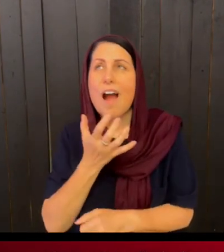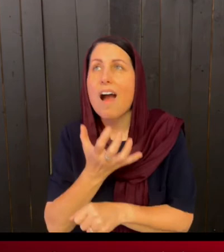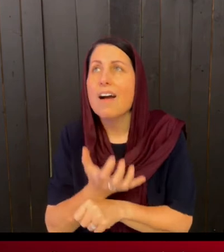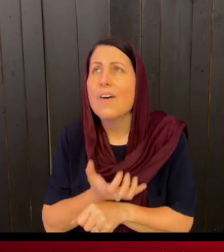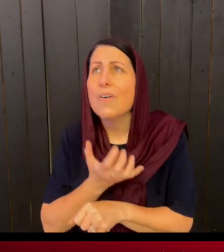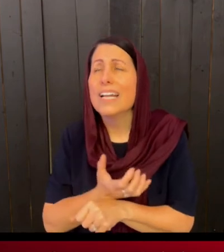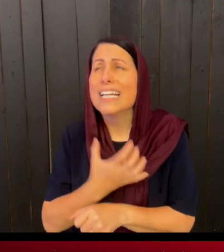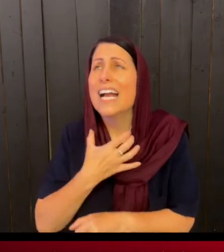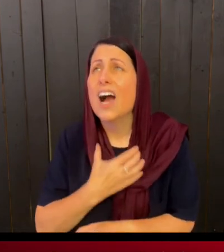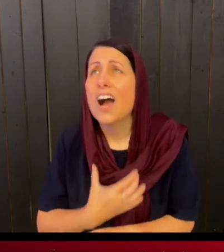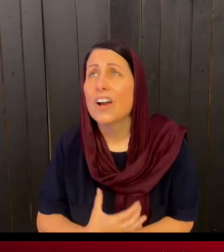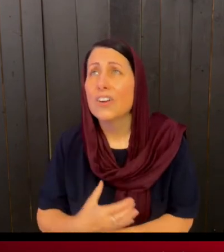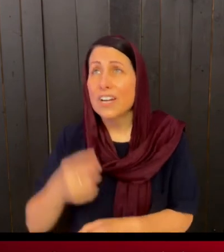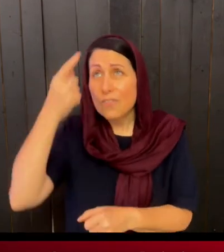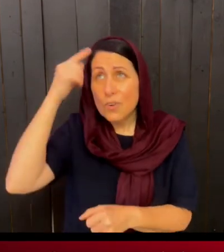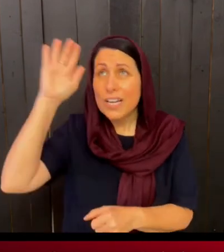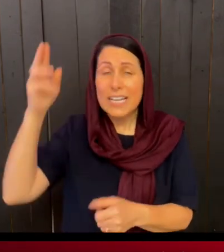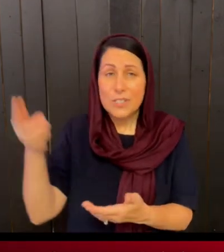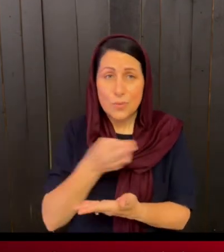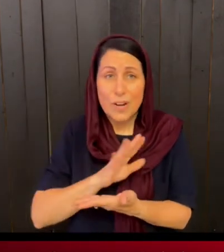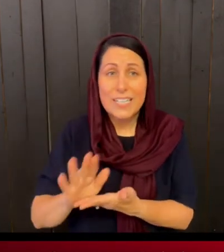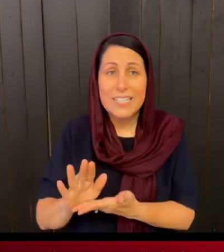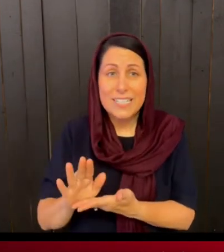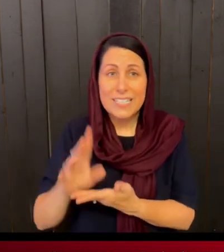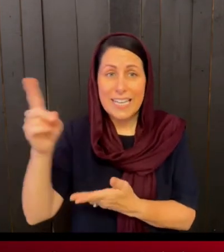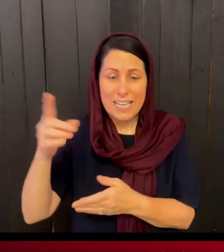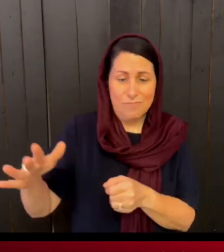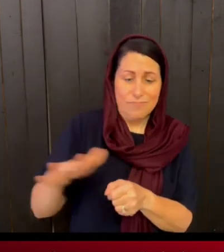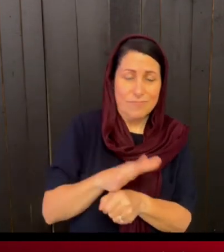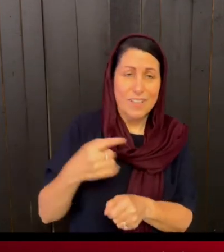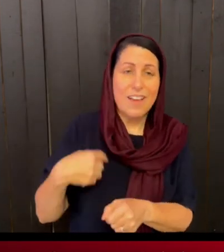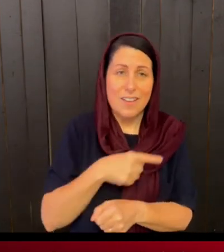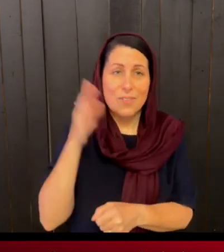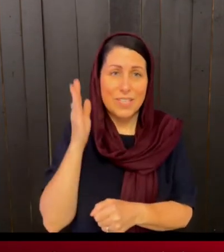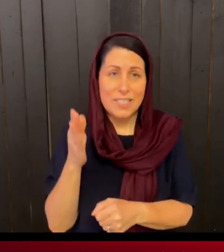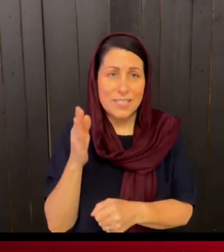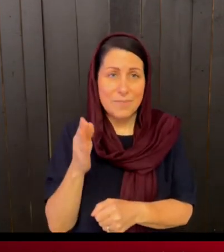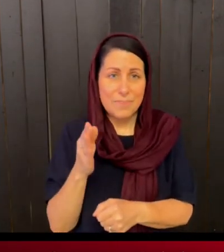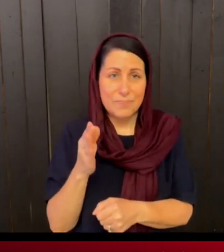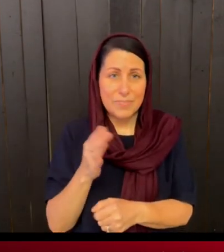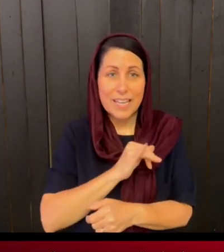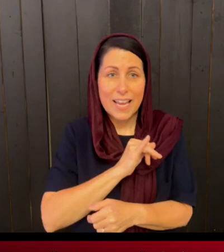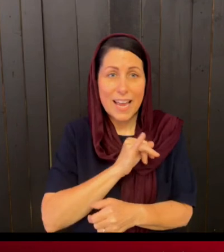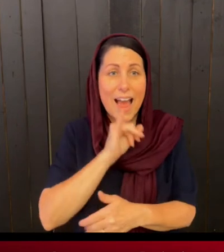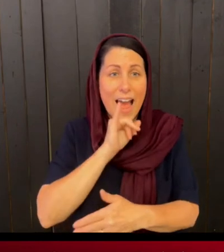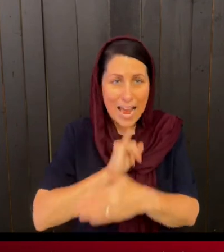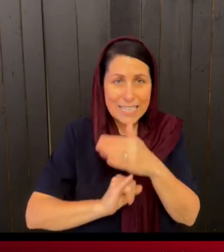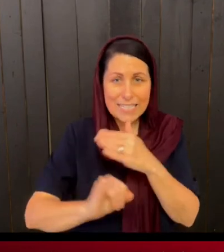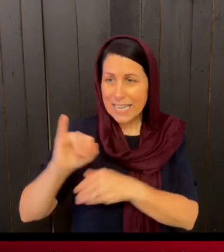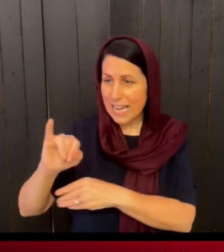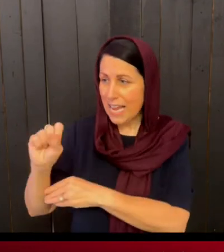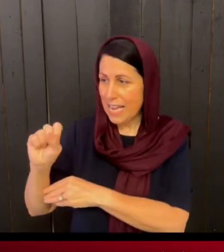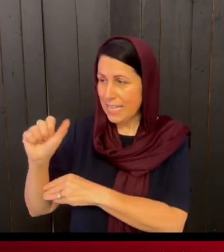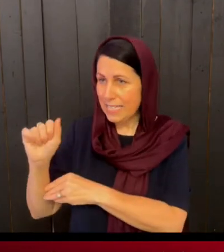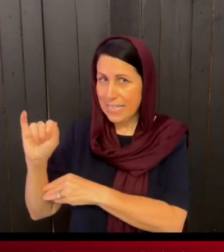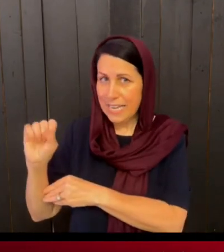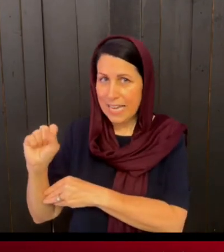will satisfy that hunger. And then could you bring up Isaiah 55, verses 1 through